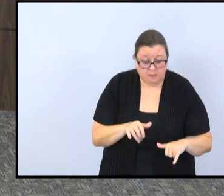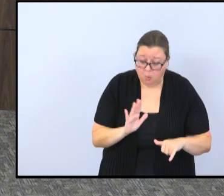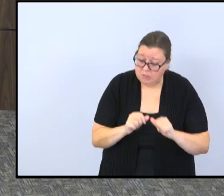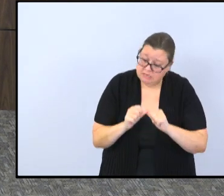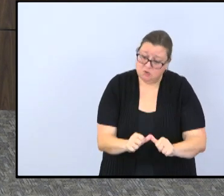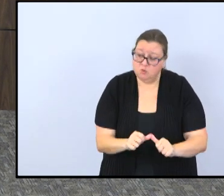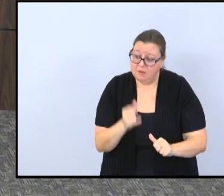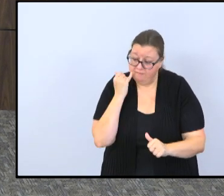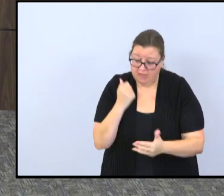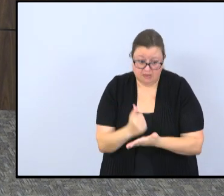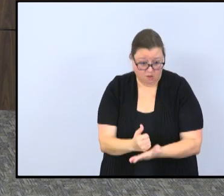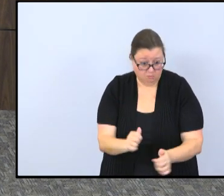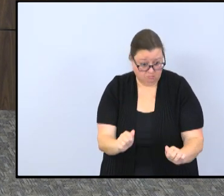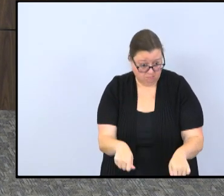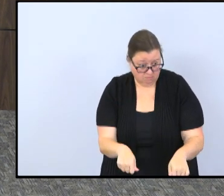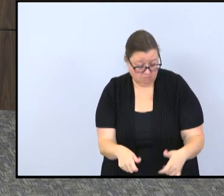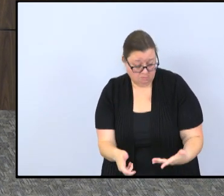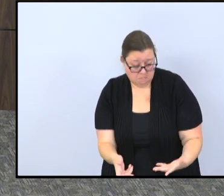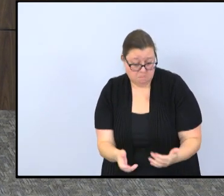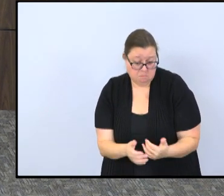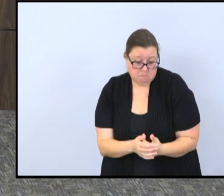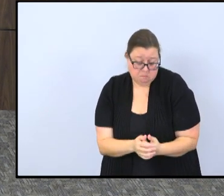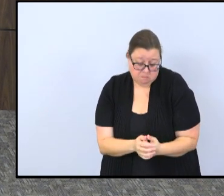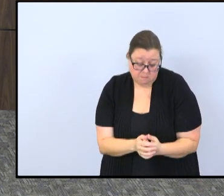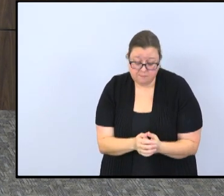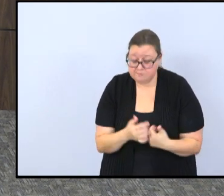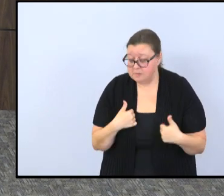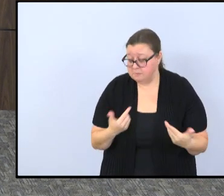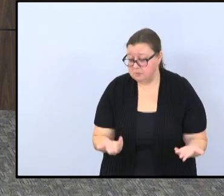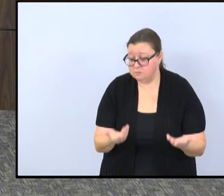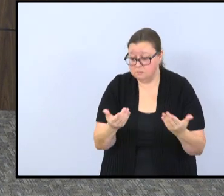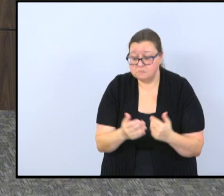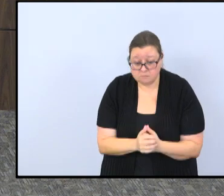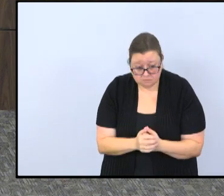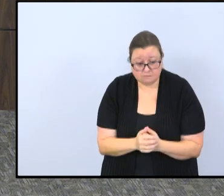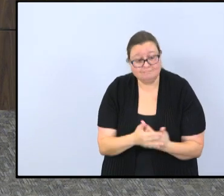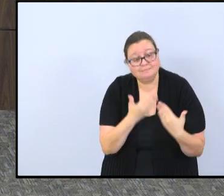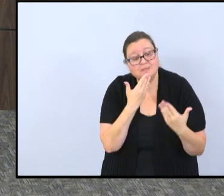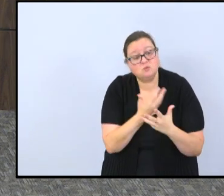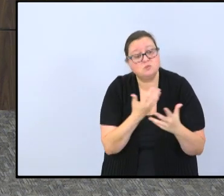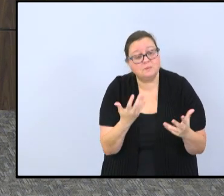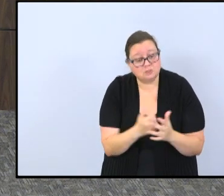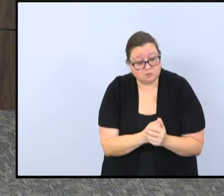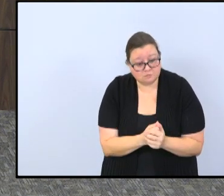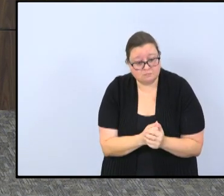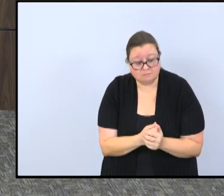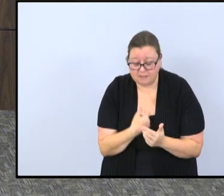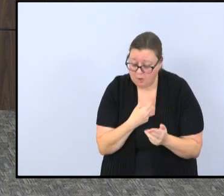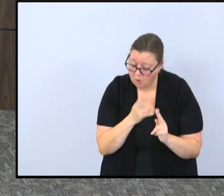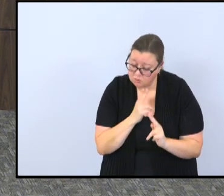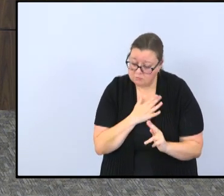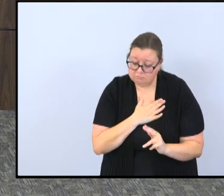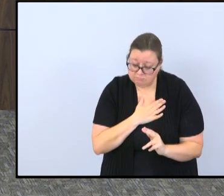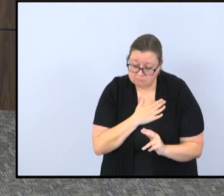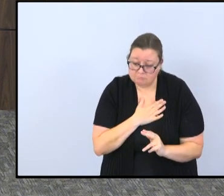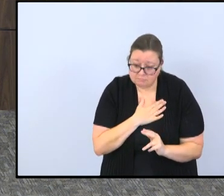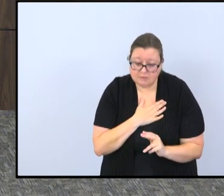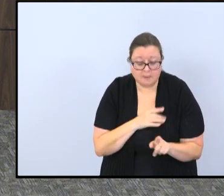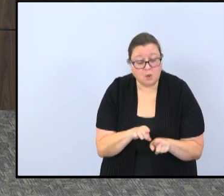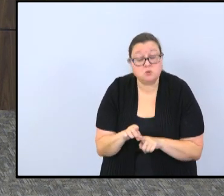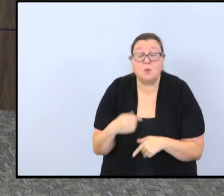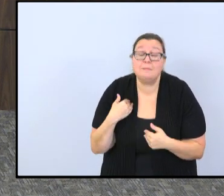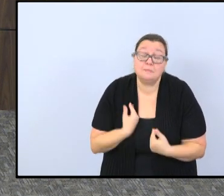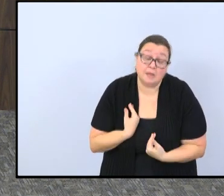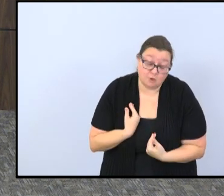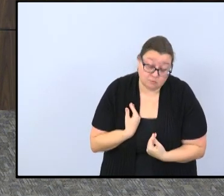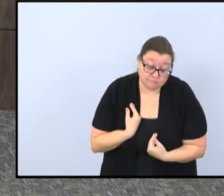and if I can be of help, I'm here. So thank you so much. I'm honored. I'm also